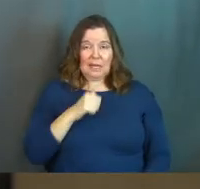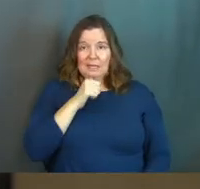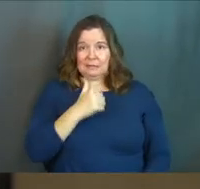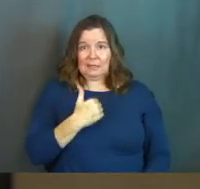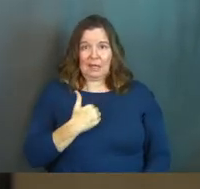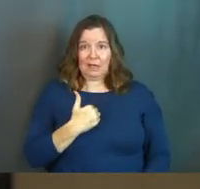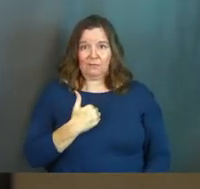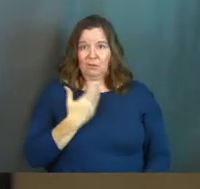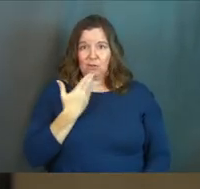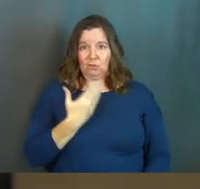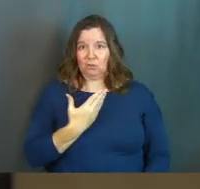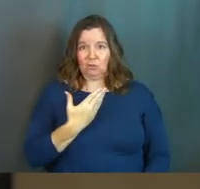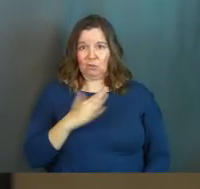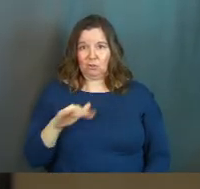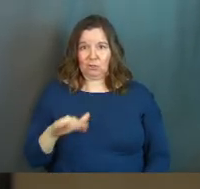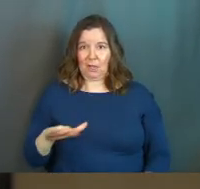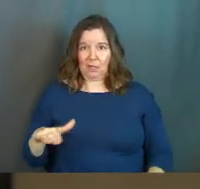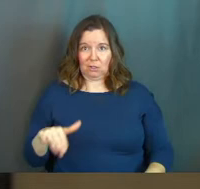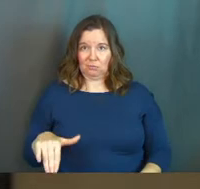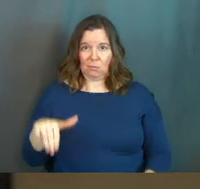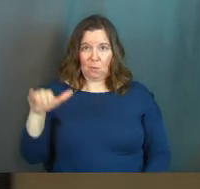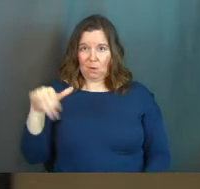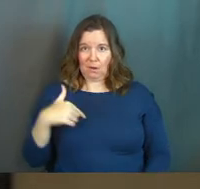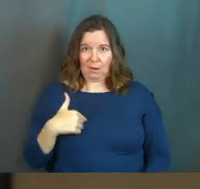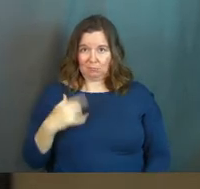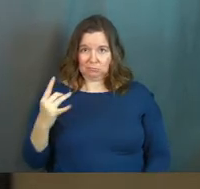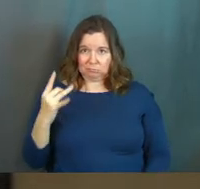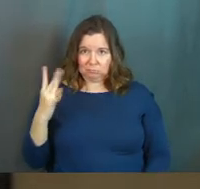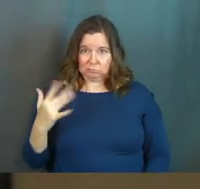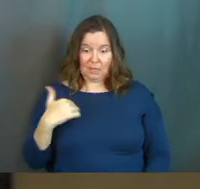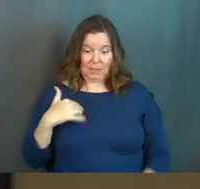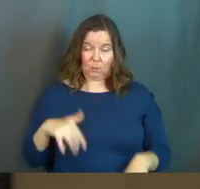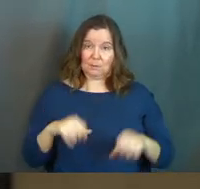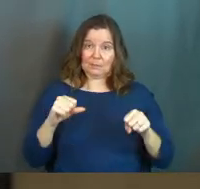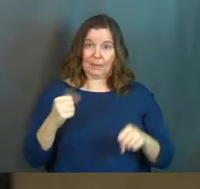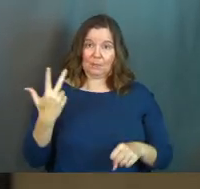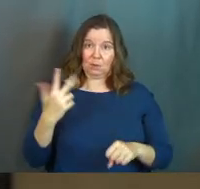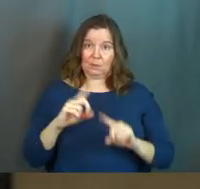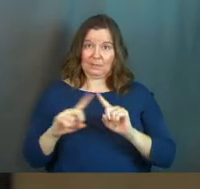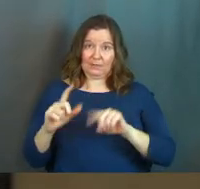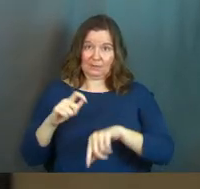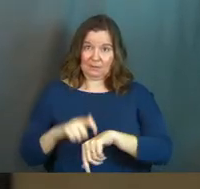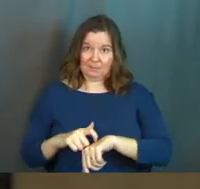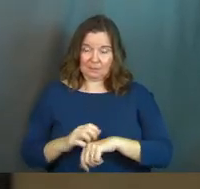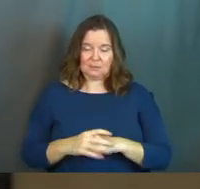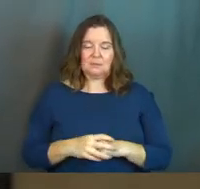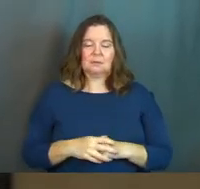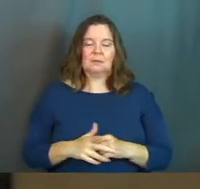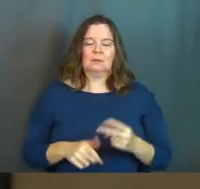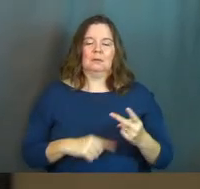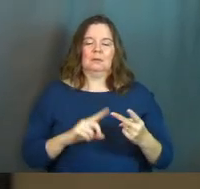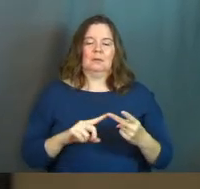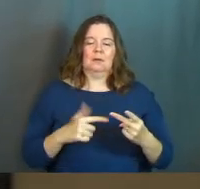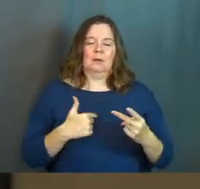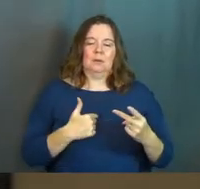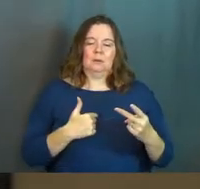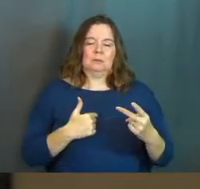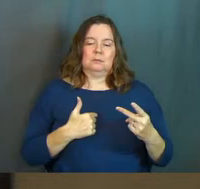didn't have a great childhood. I was adopted 3 times. I